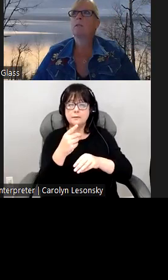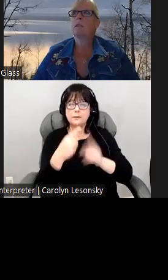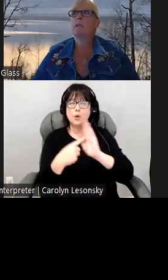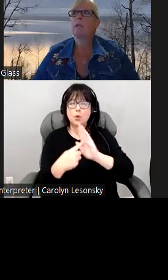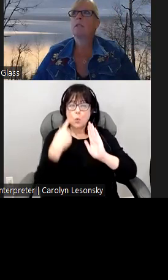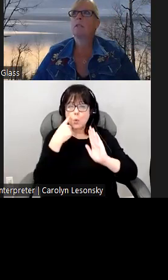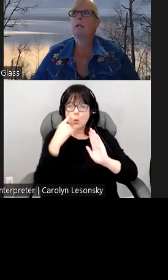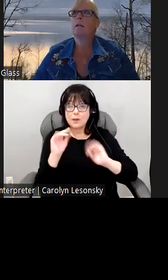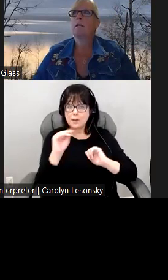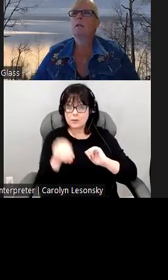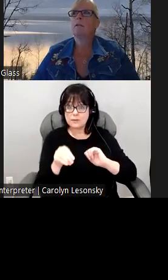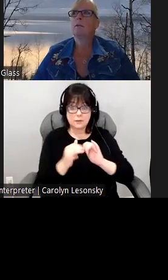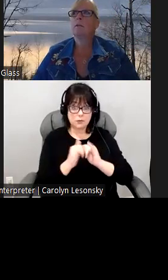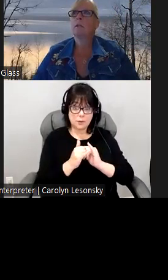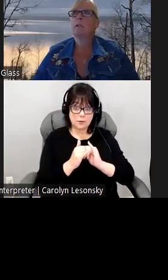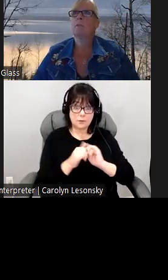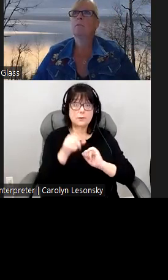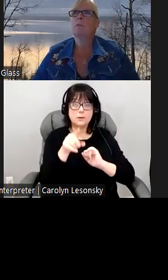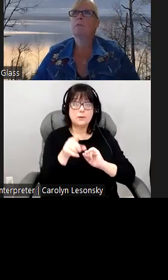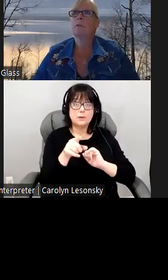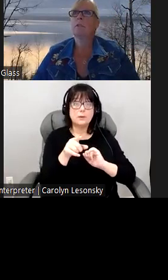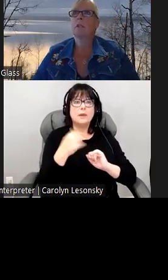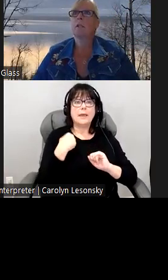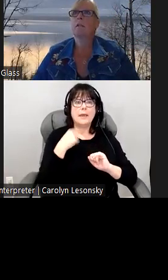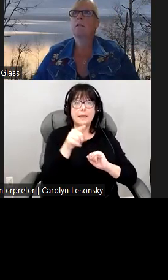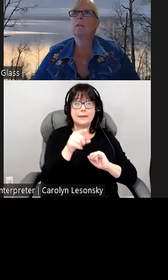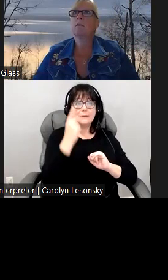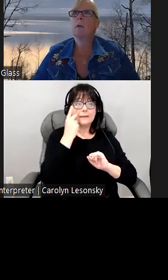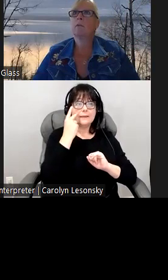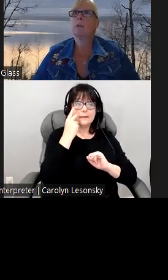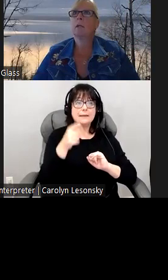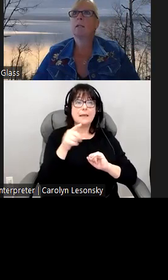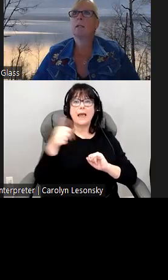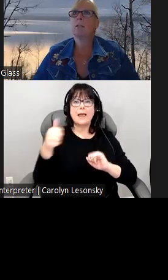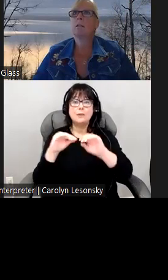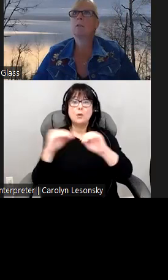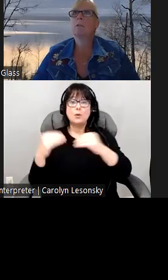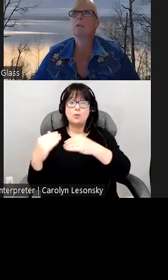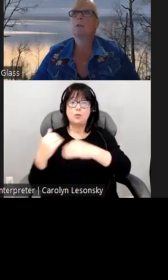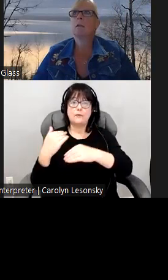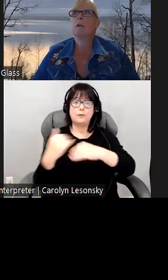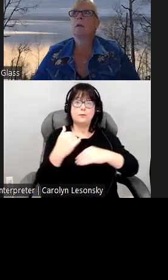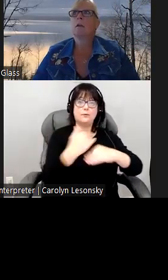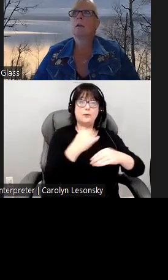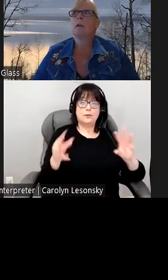This particular agency had 264 referrals in from other organizations